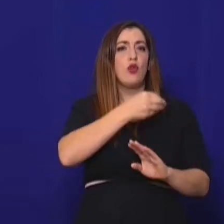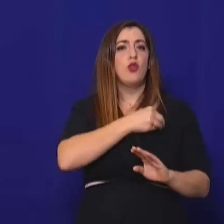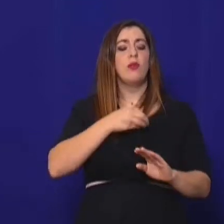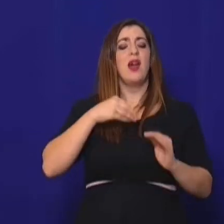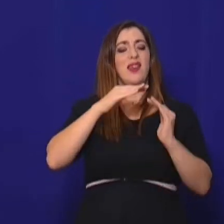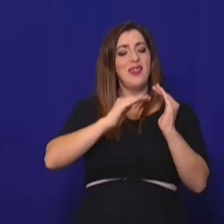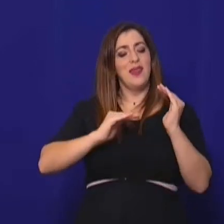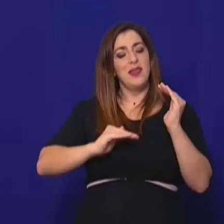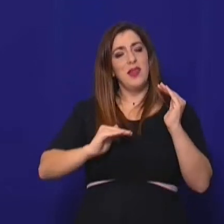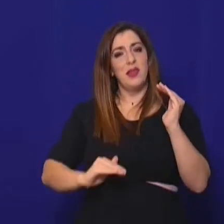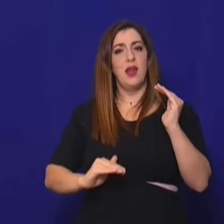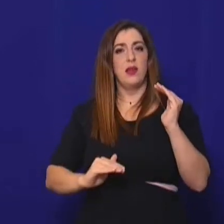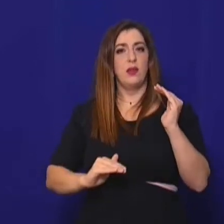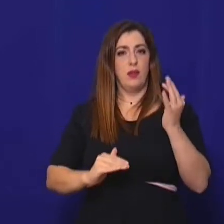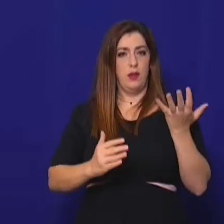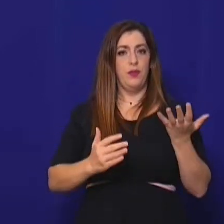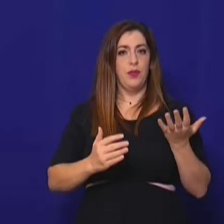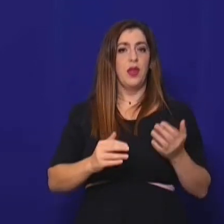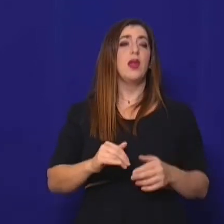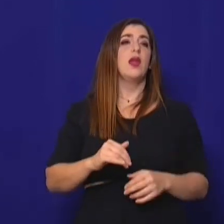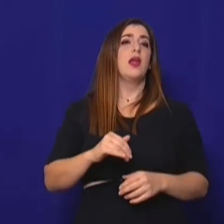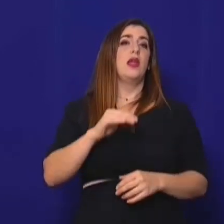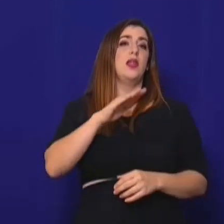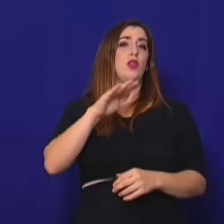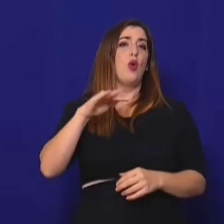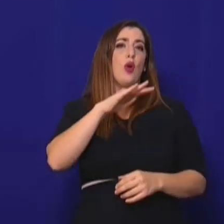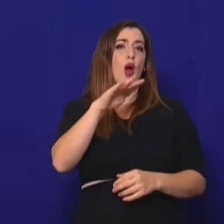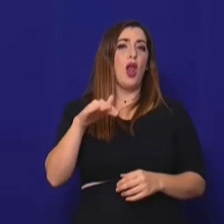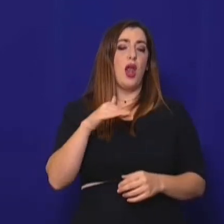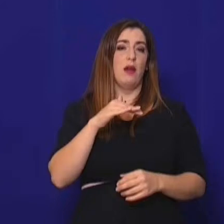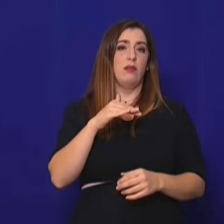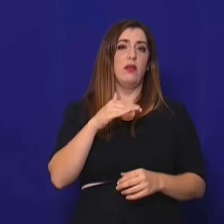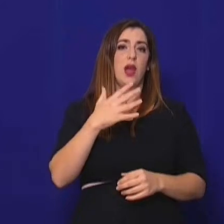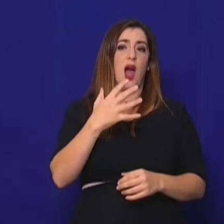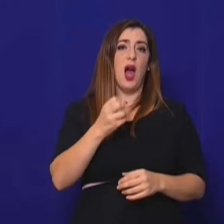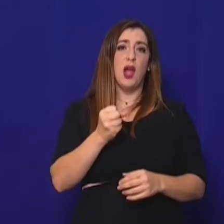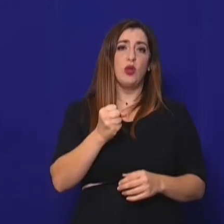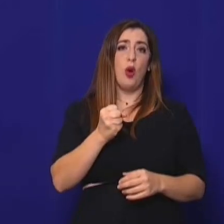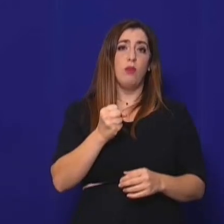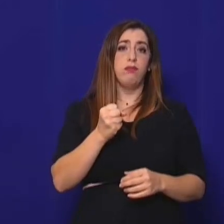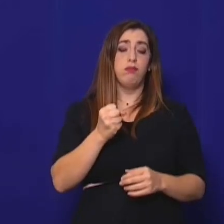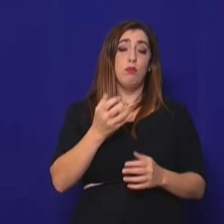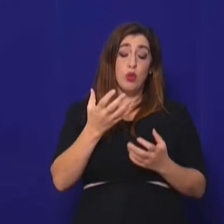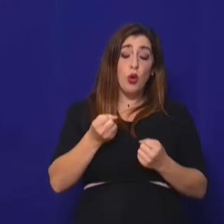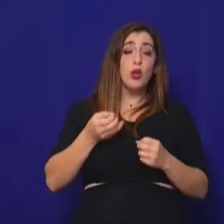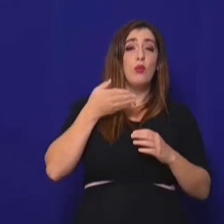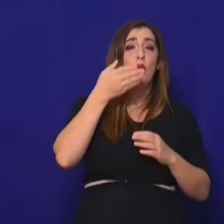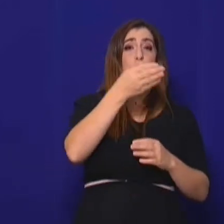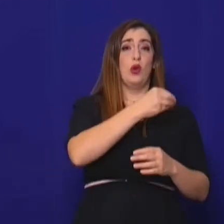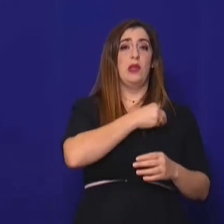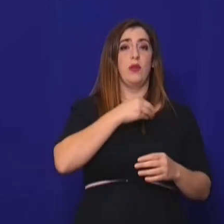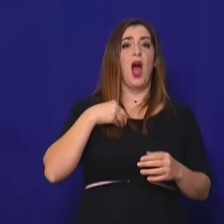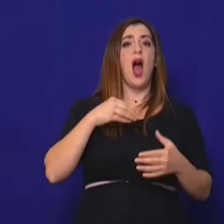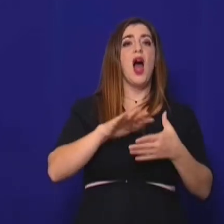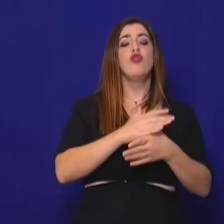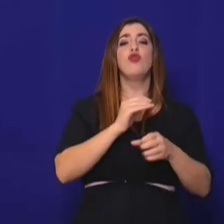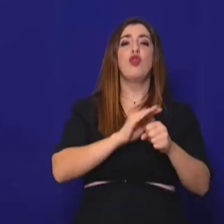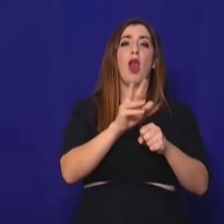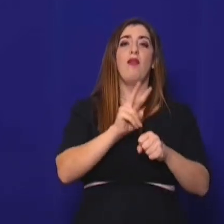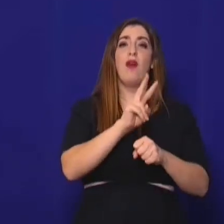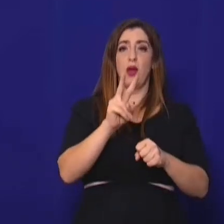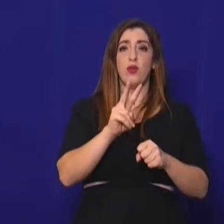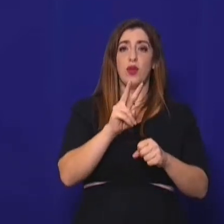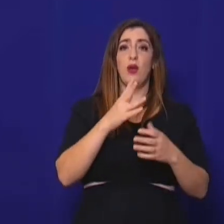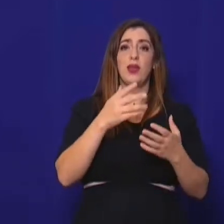persuna li qiegħed jokkupa sodda ġa l-isptar hija xi ħadd ieħor li jkollu bżonn dik is-sodda għal mart ieħor għax